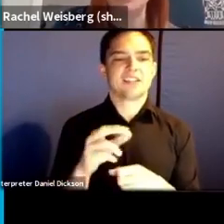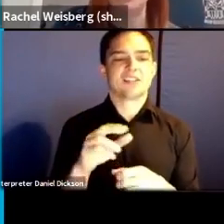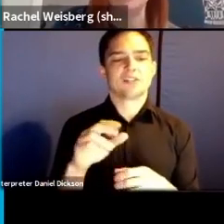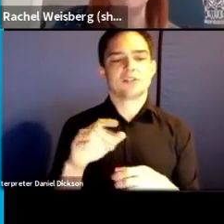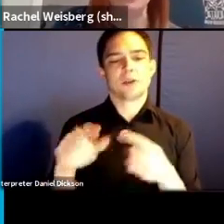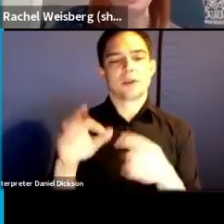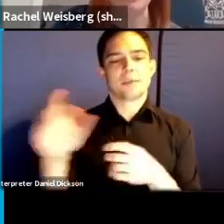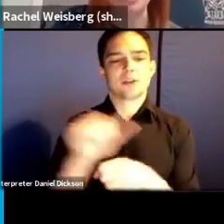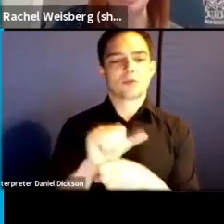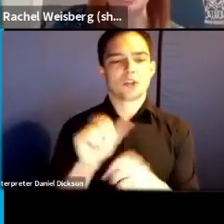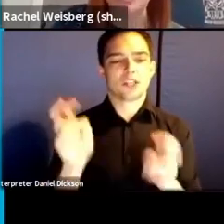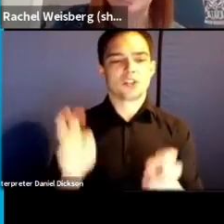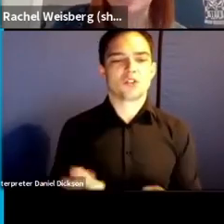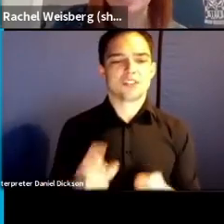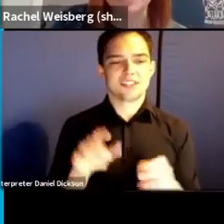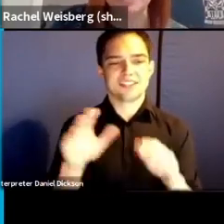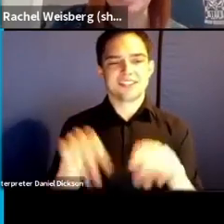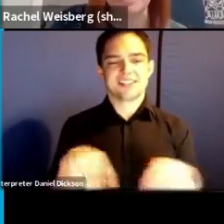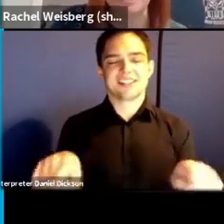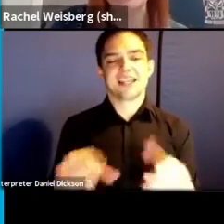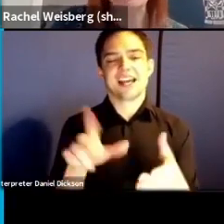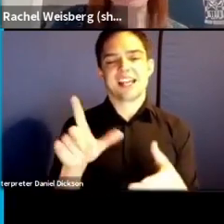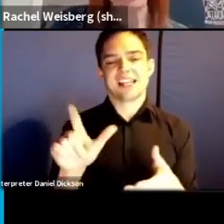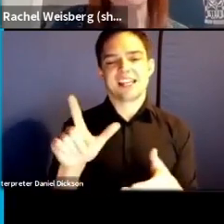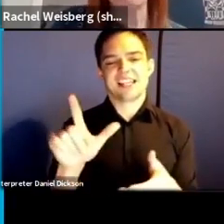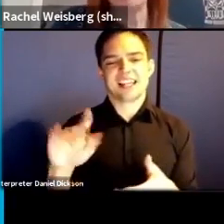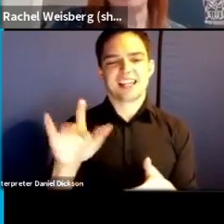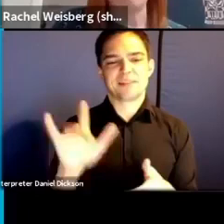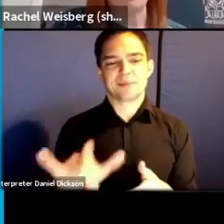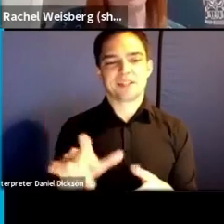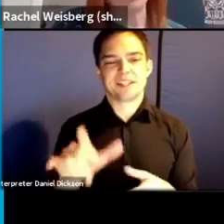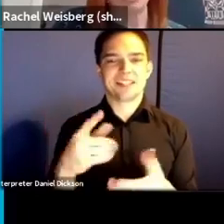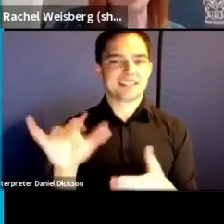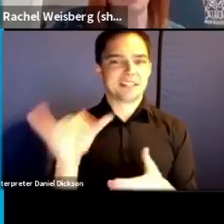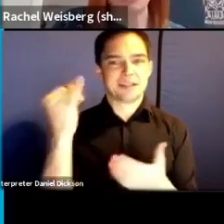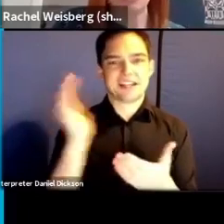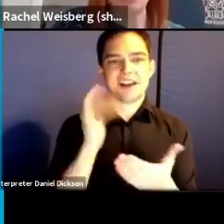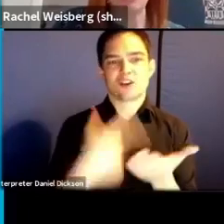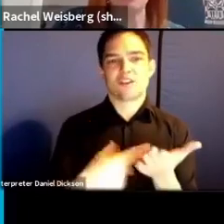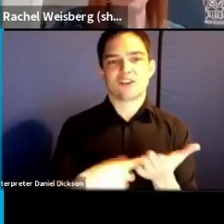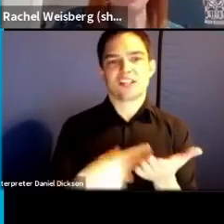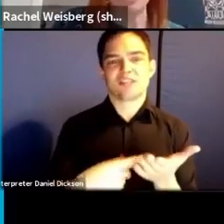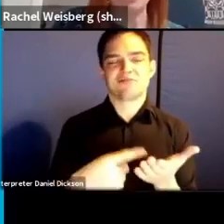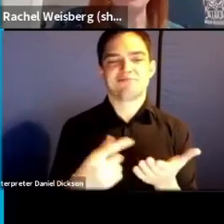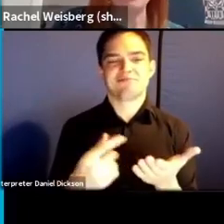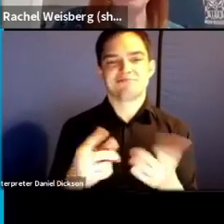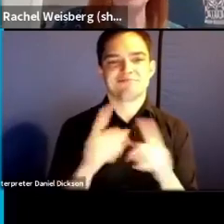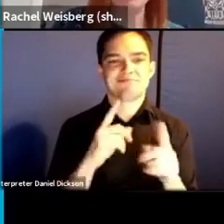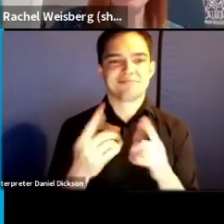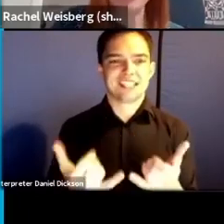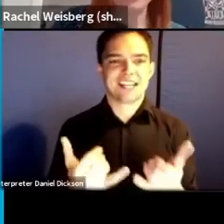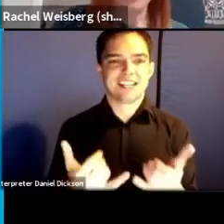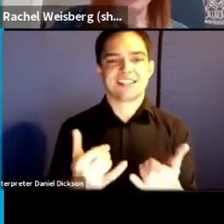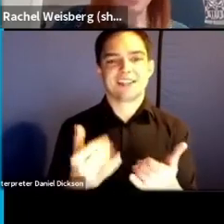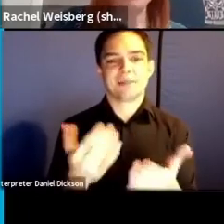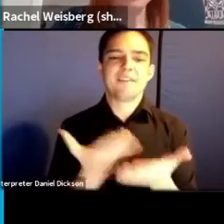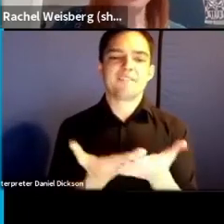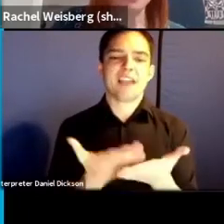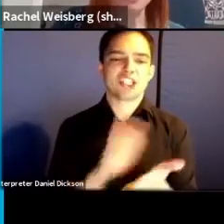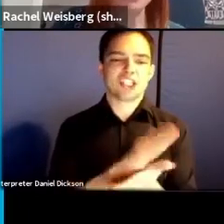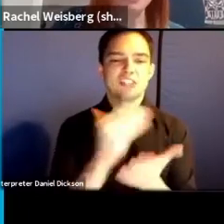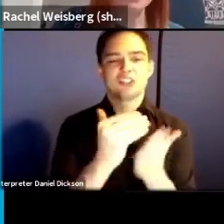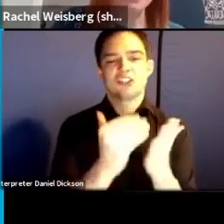which might look pretty similar to our discussion today, but in a fact sheet form. So hopefully that's useful.